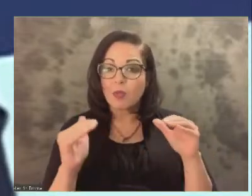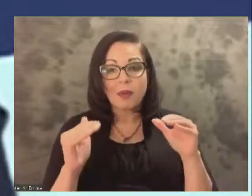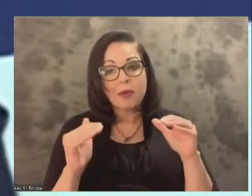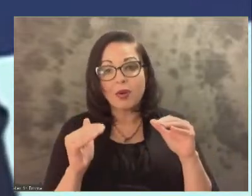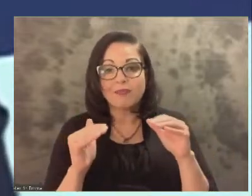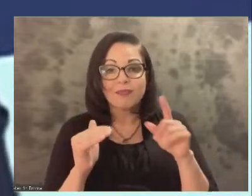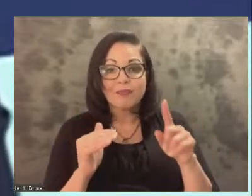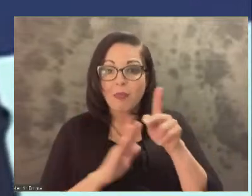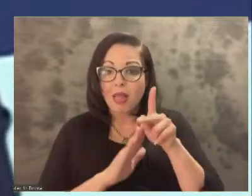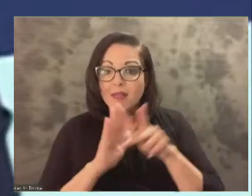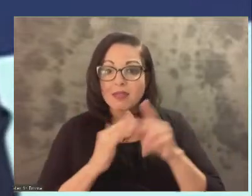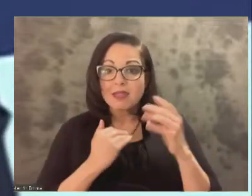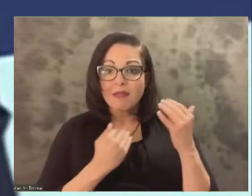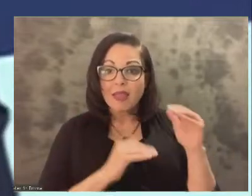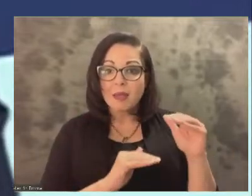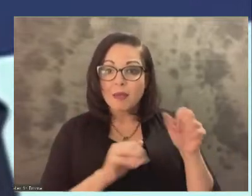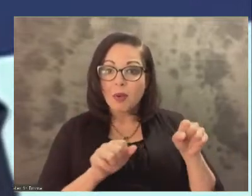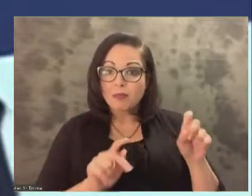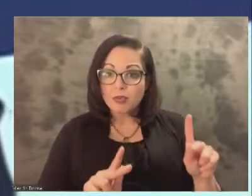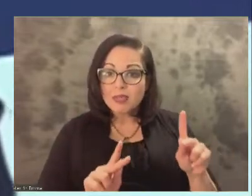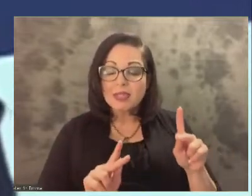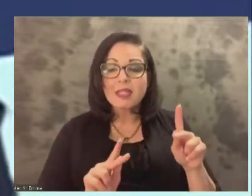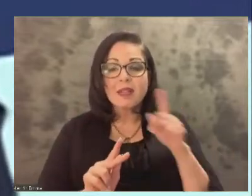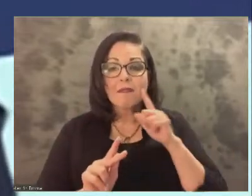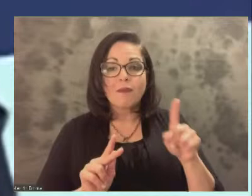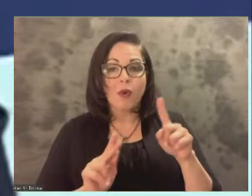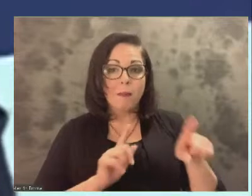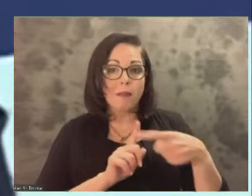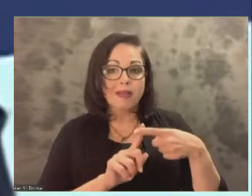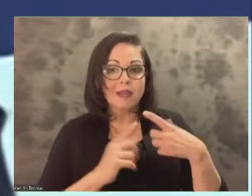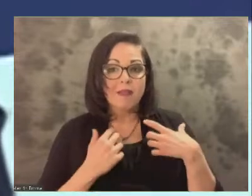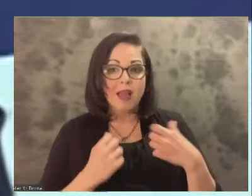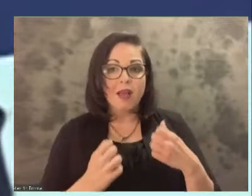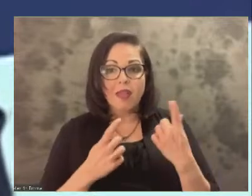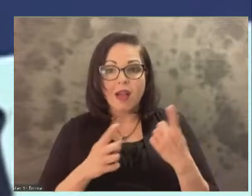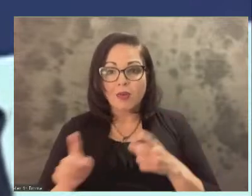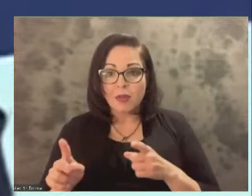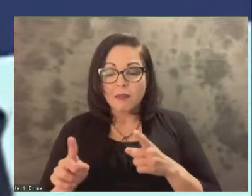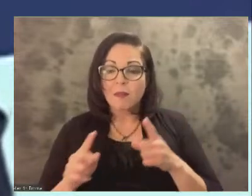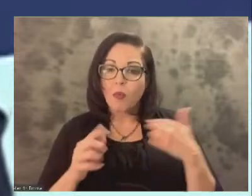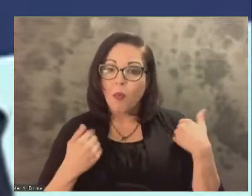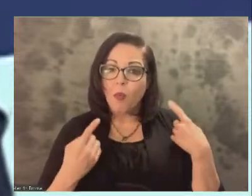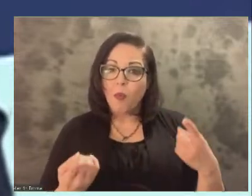limited opportunity for positive health outcome over